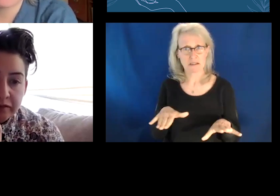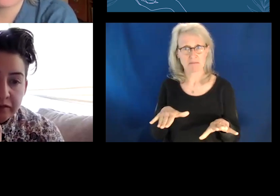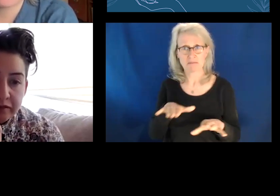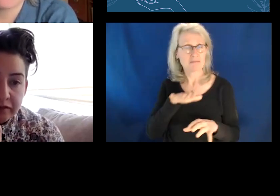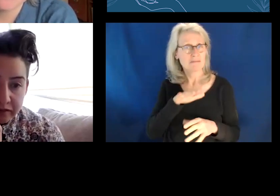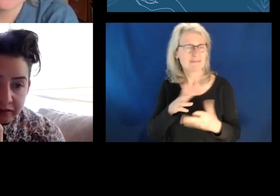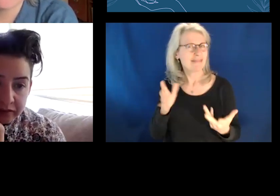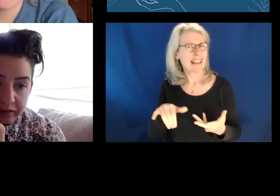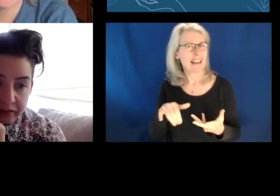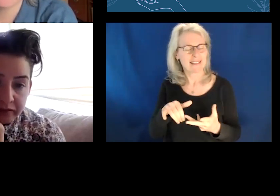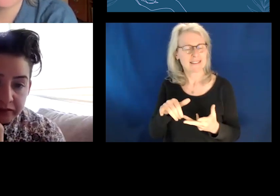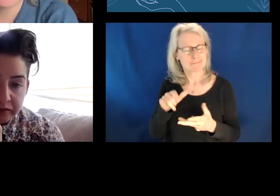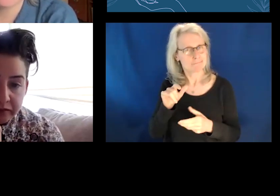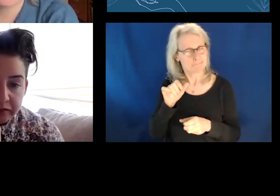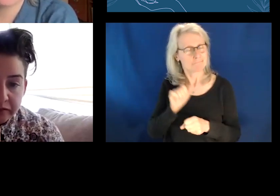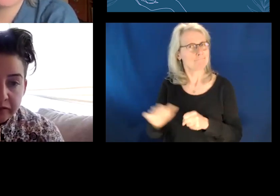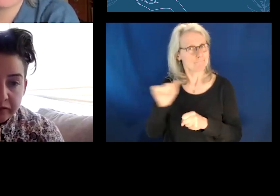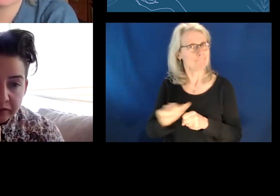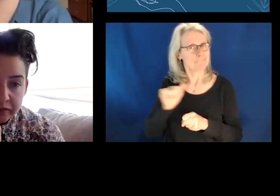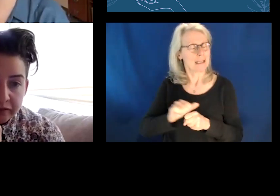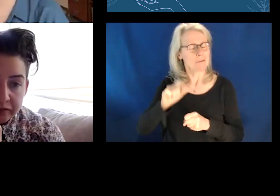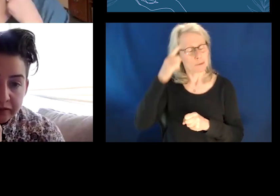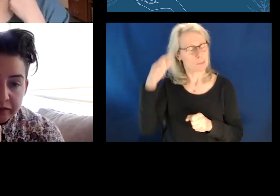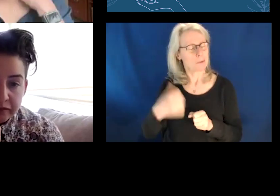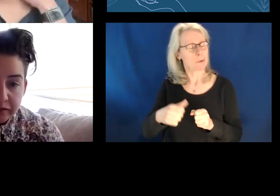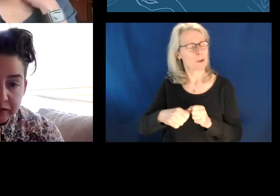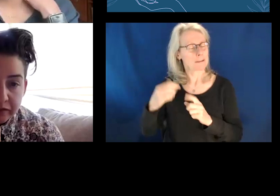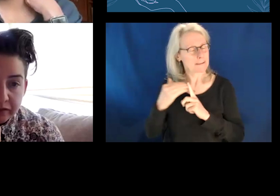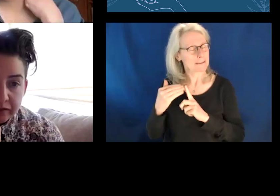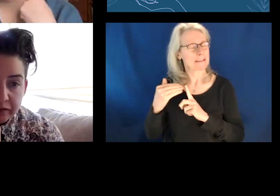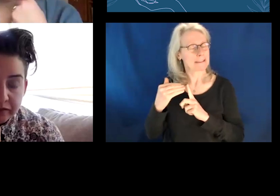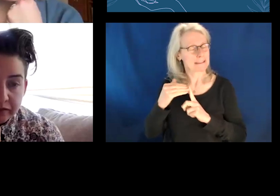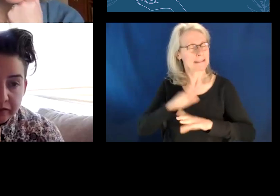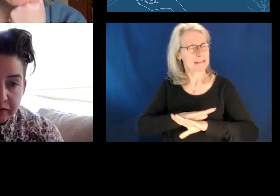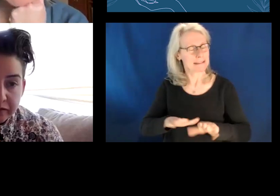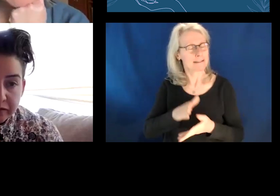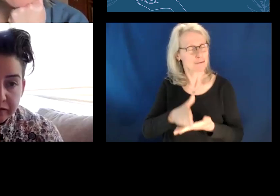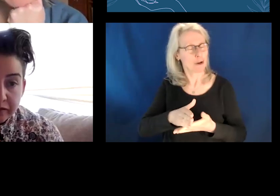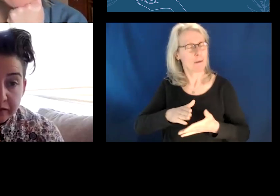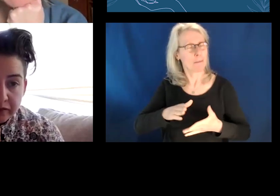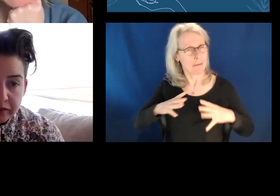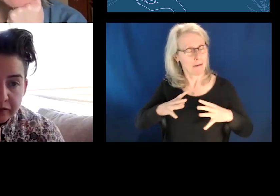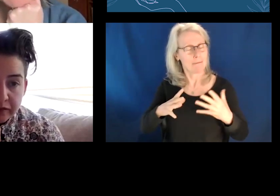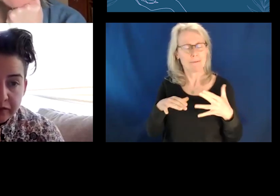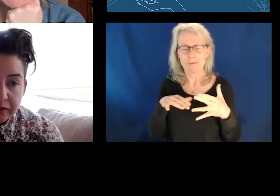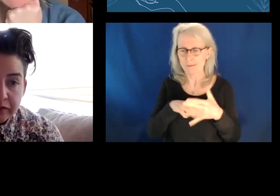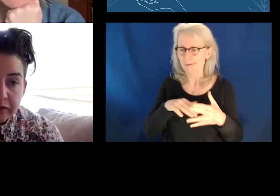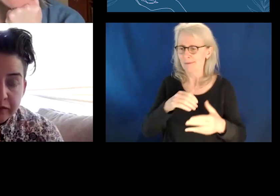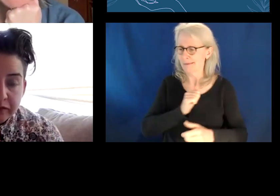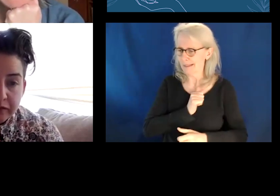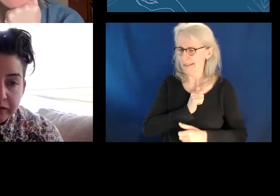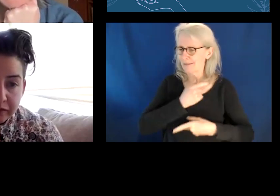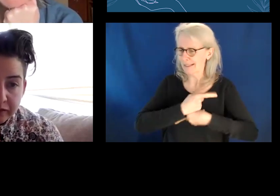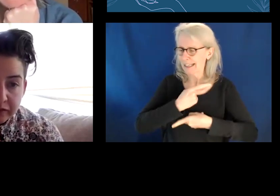a process for me, where I'm slowly getting much better at taking care of myself. And I think